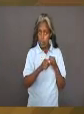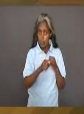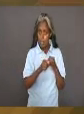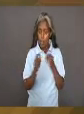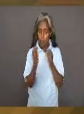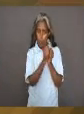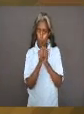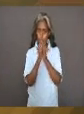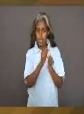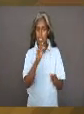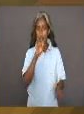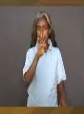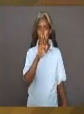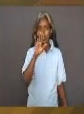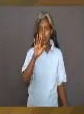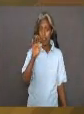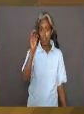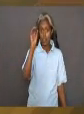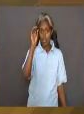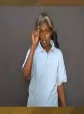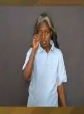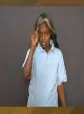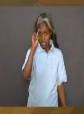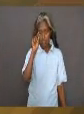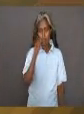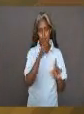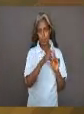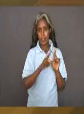with a 45-degree angle.